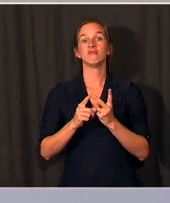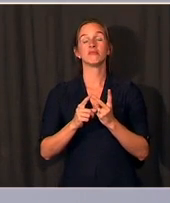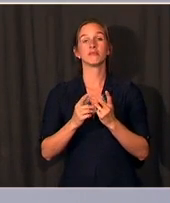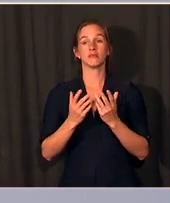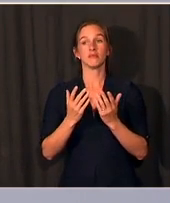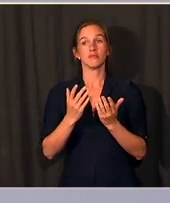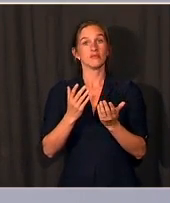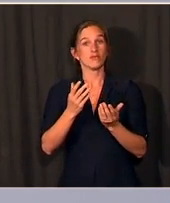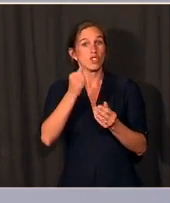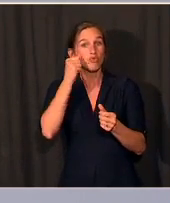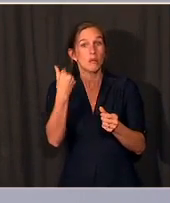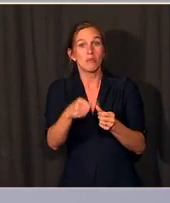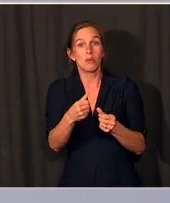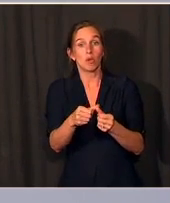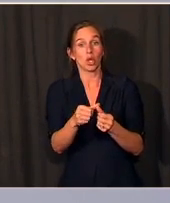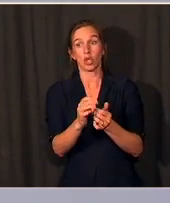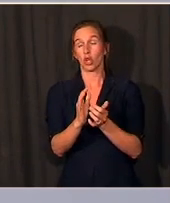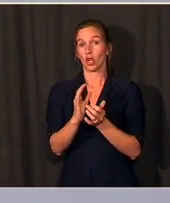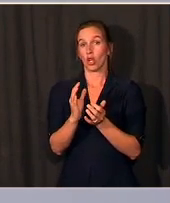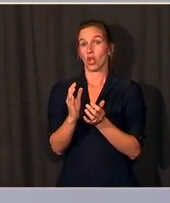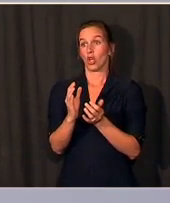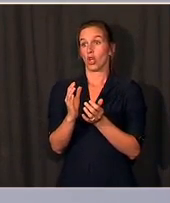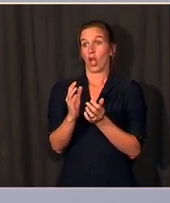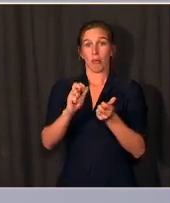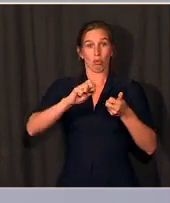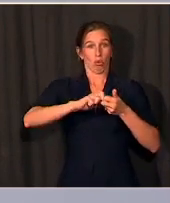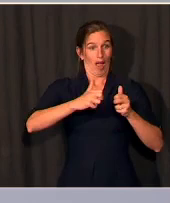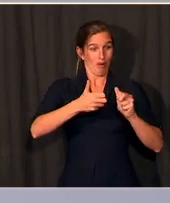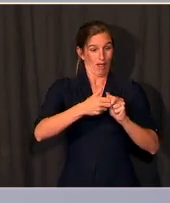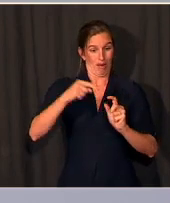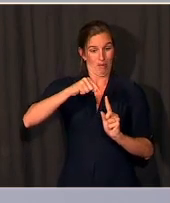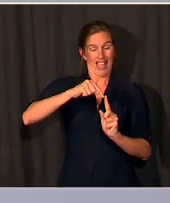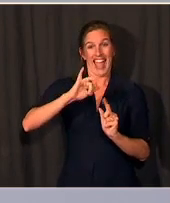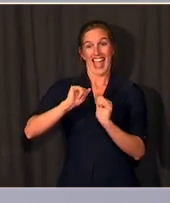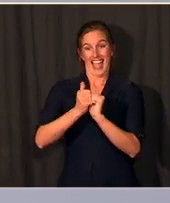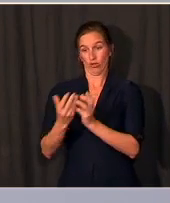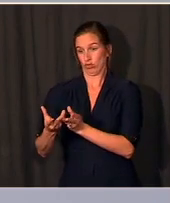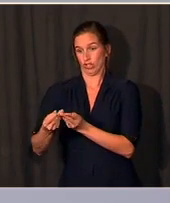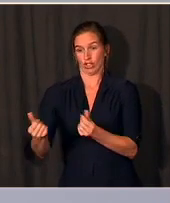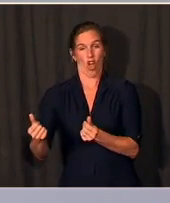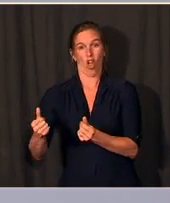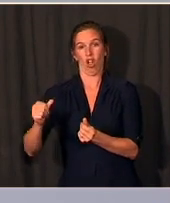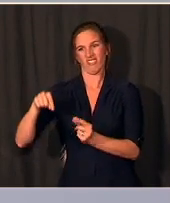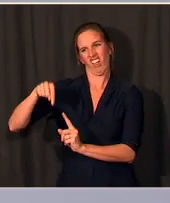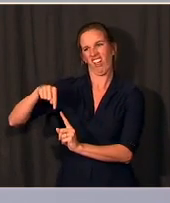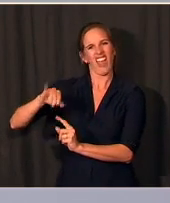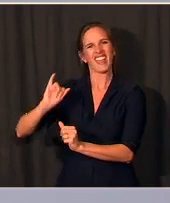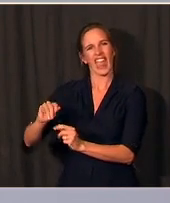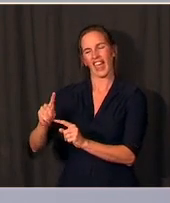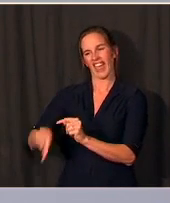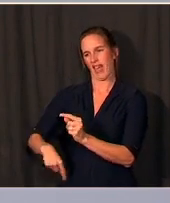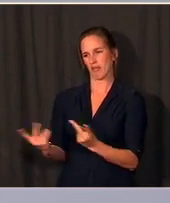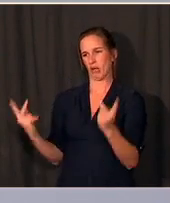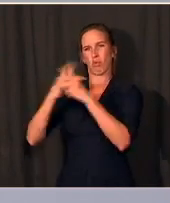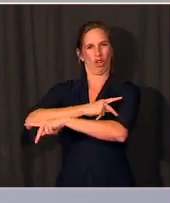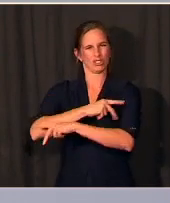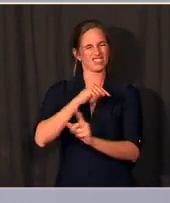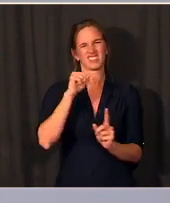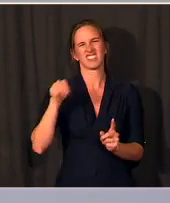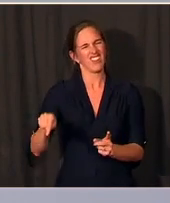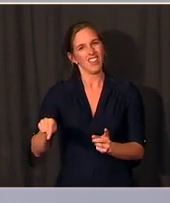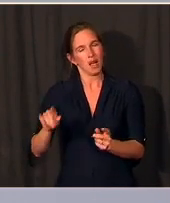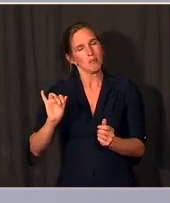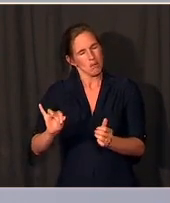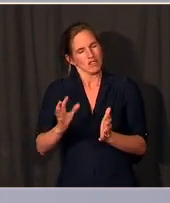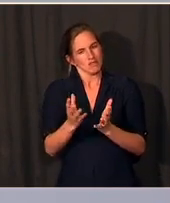you got to remember, cannot be worse than the problem itself, and I've said it many times. And when you look at what happens during a lockdown,